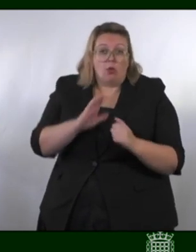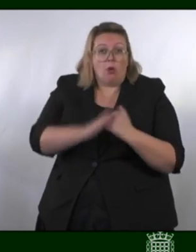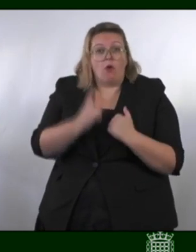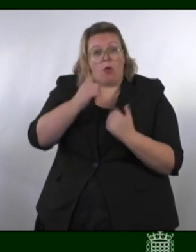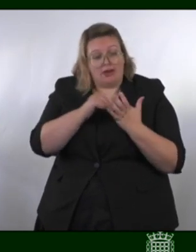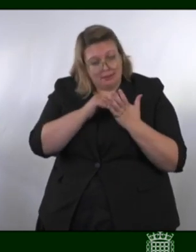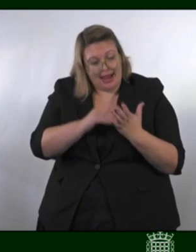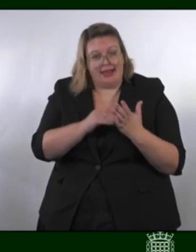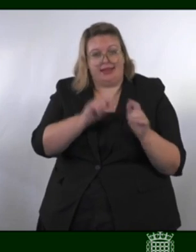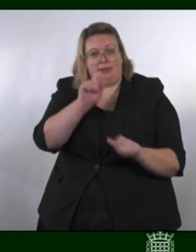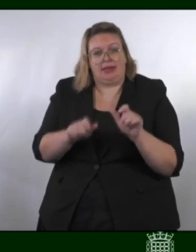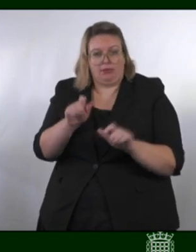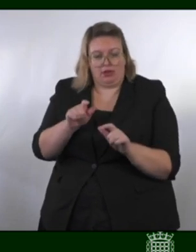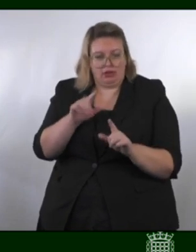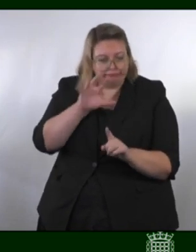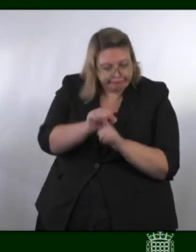the past week.